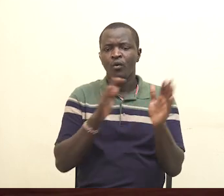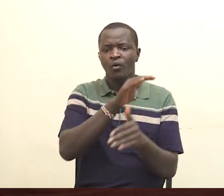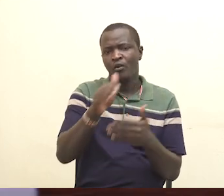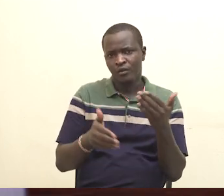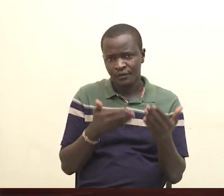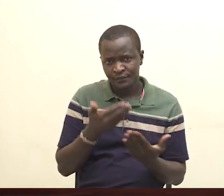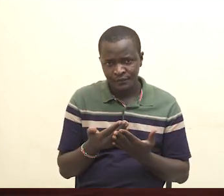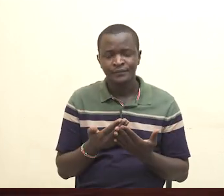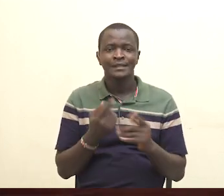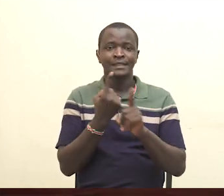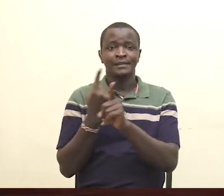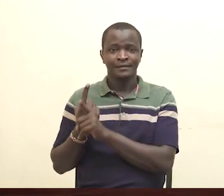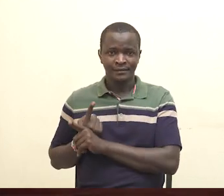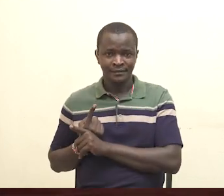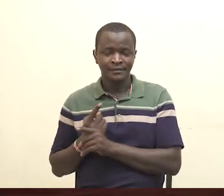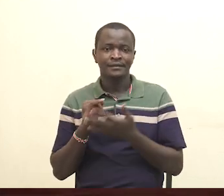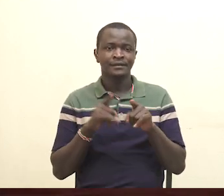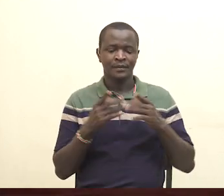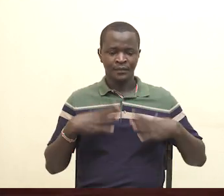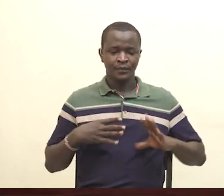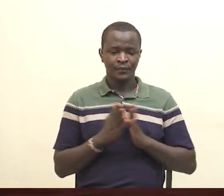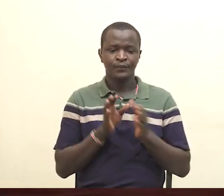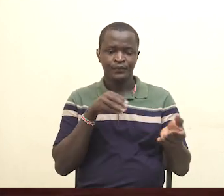organization. This organization deals with all